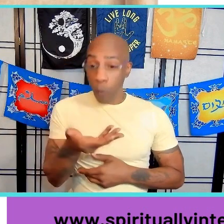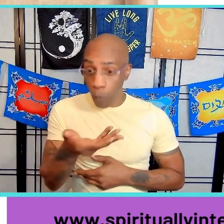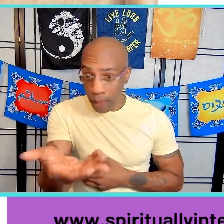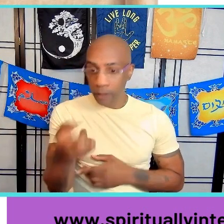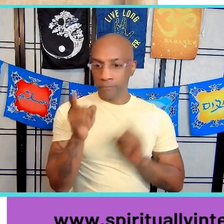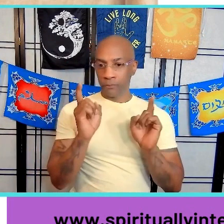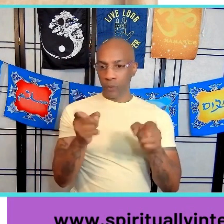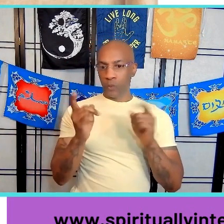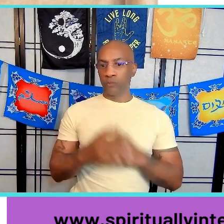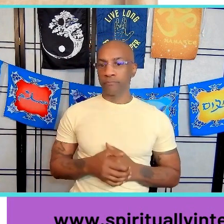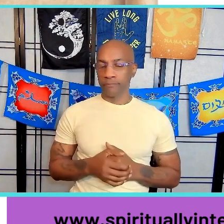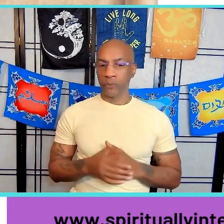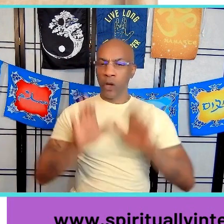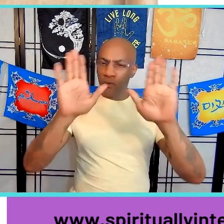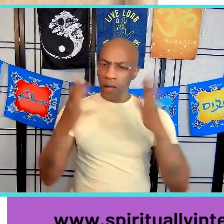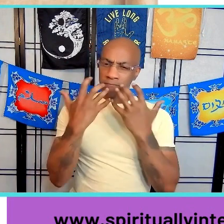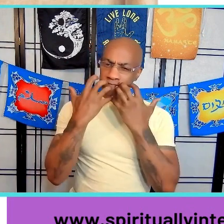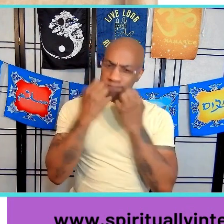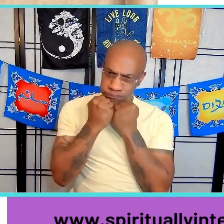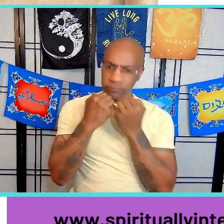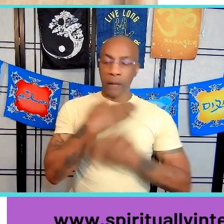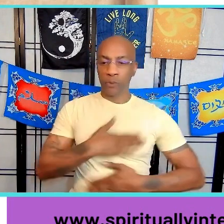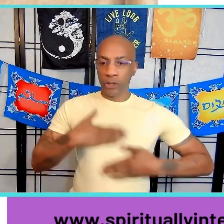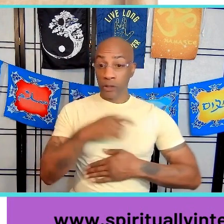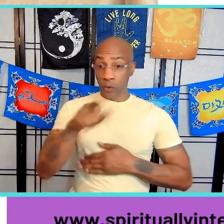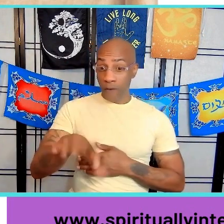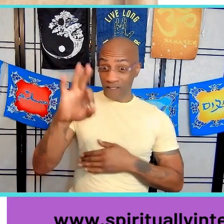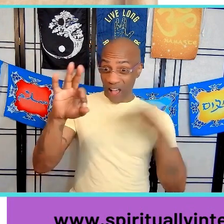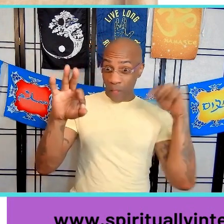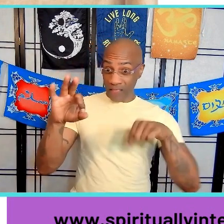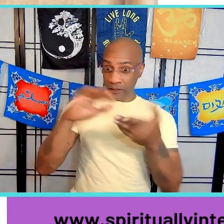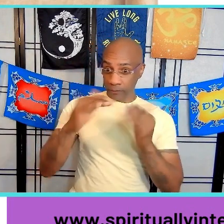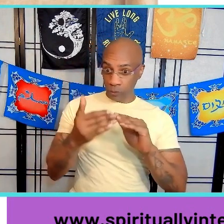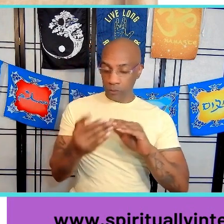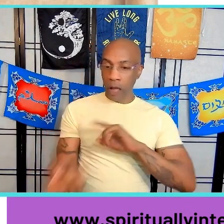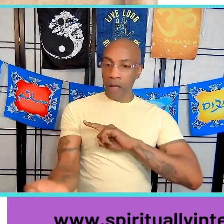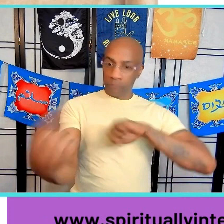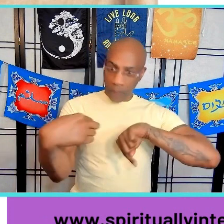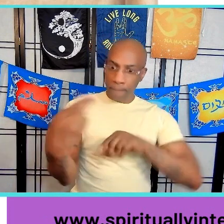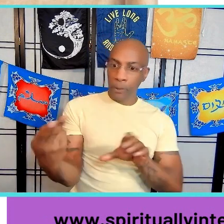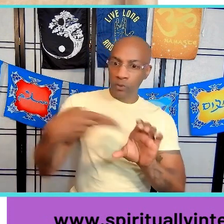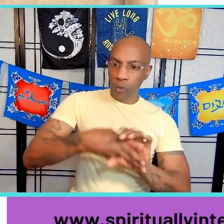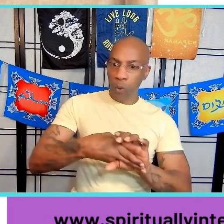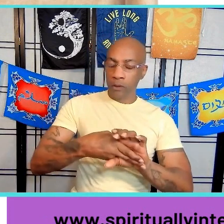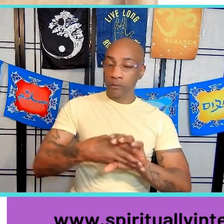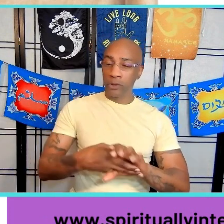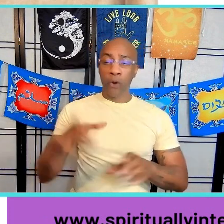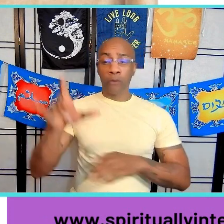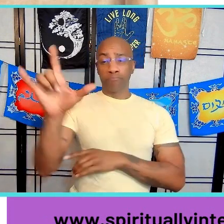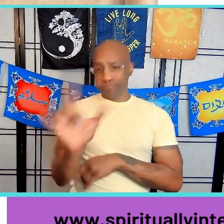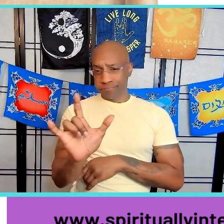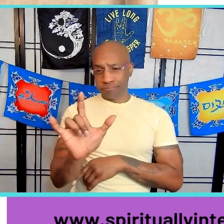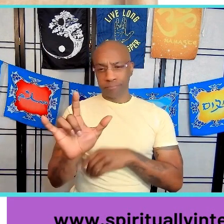spiritual community means. So we welcome you. We invite you. We are so appreciative that you have found this community and that you have